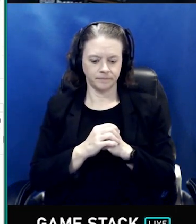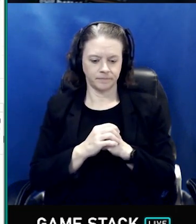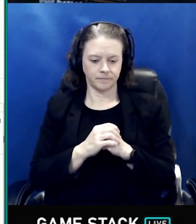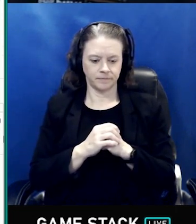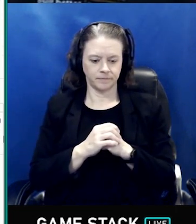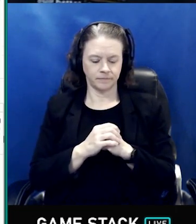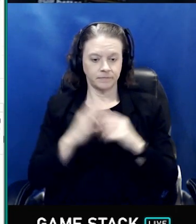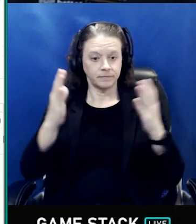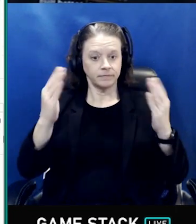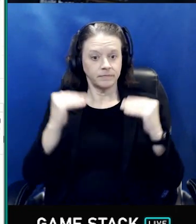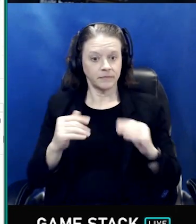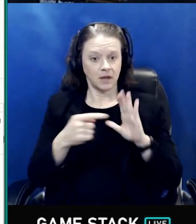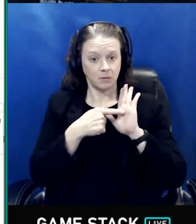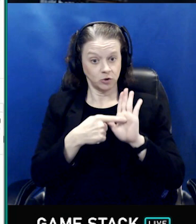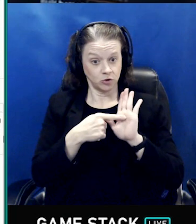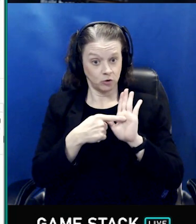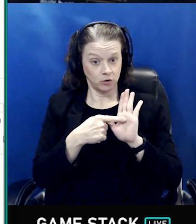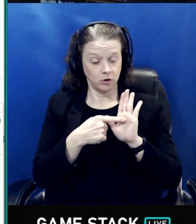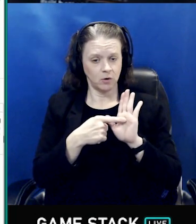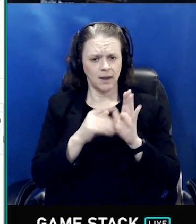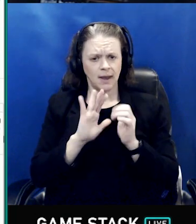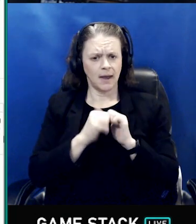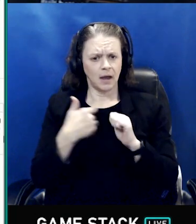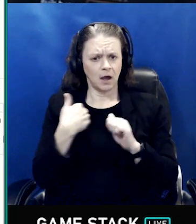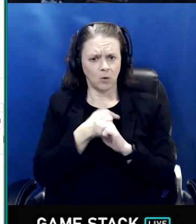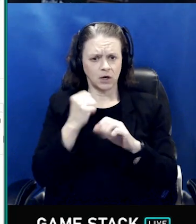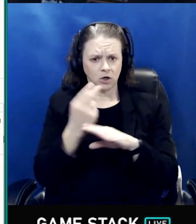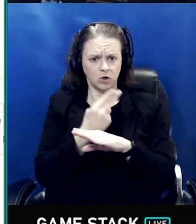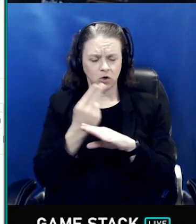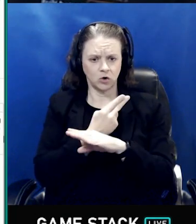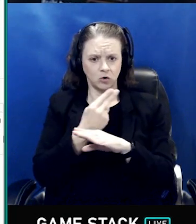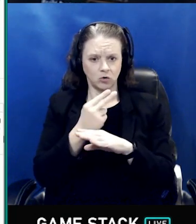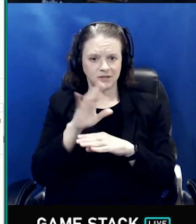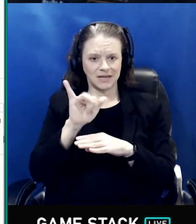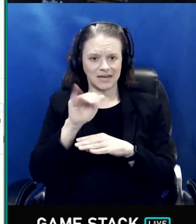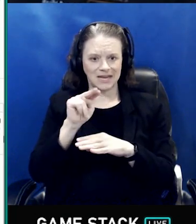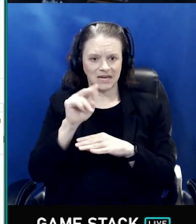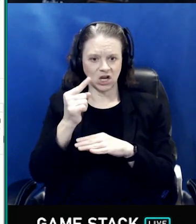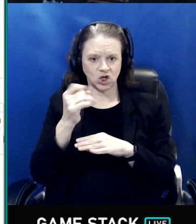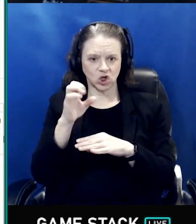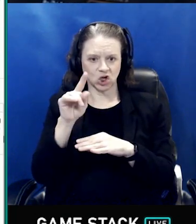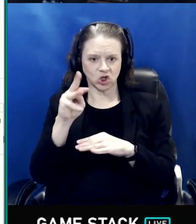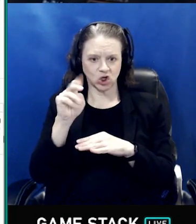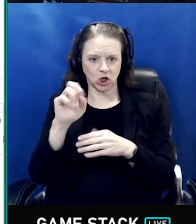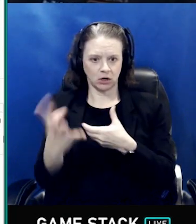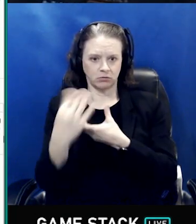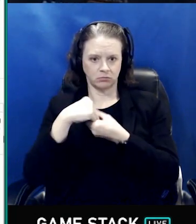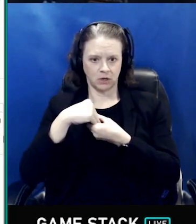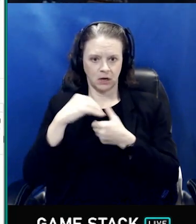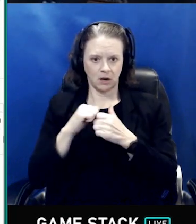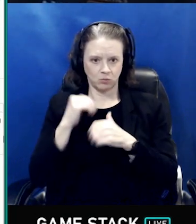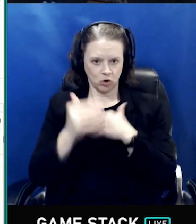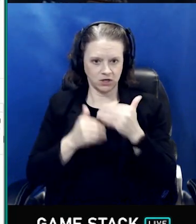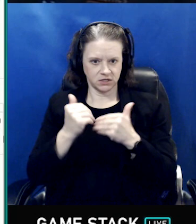Next, I will show you how we can use ingestion and processing of log in ADX.